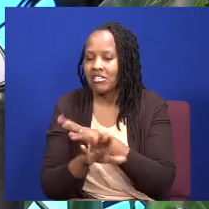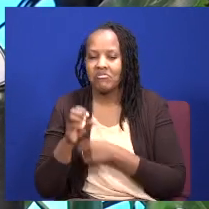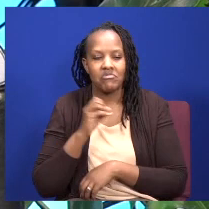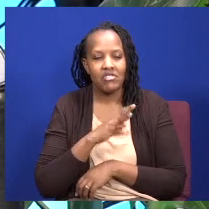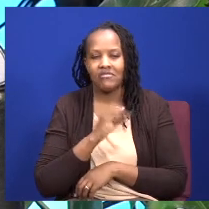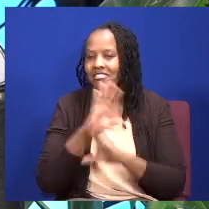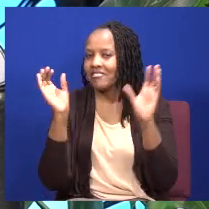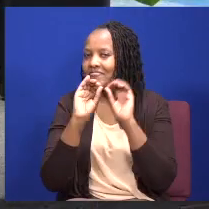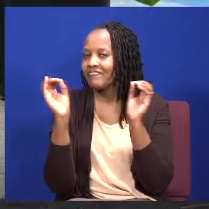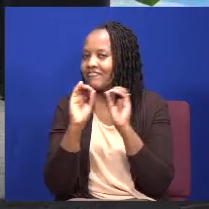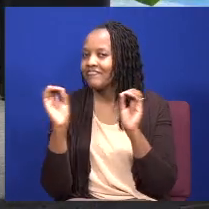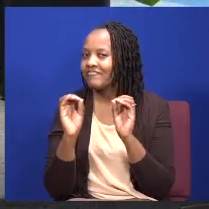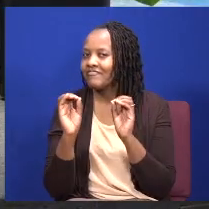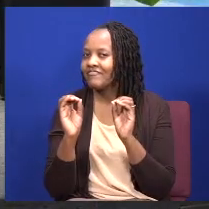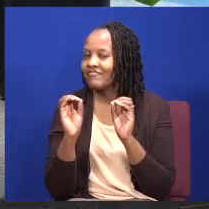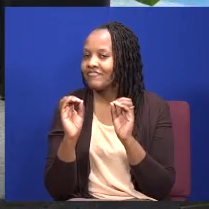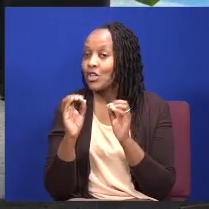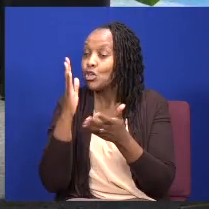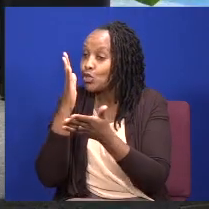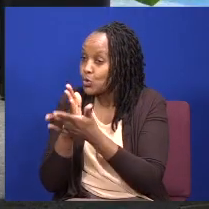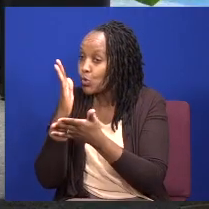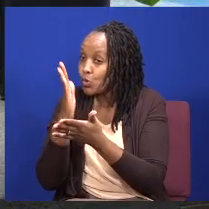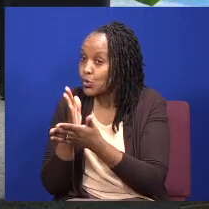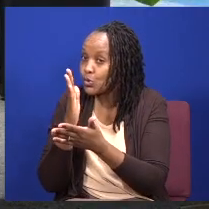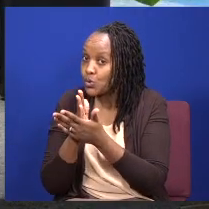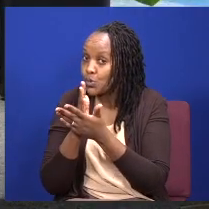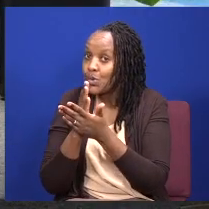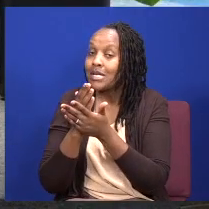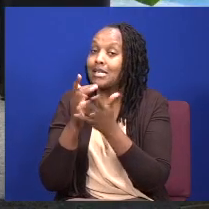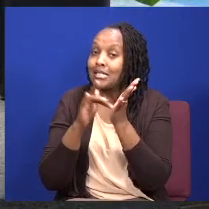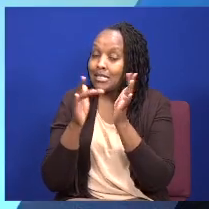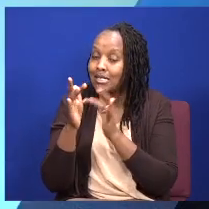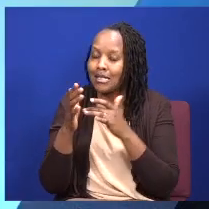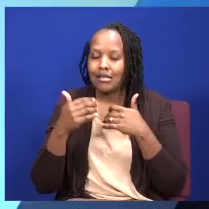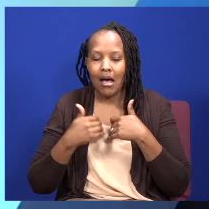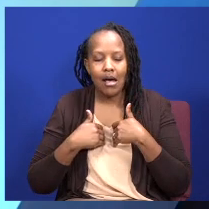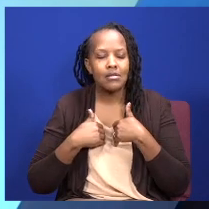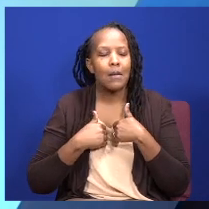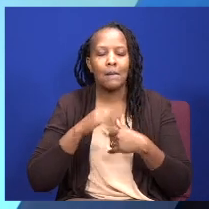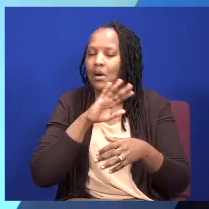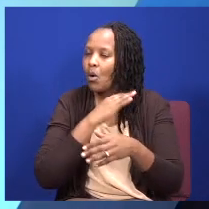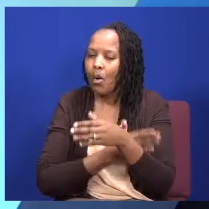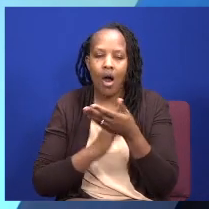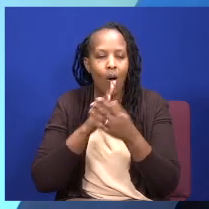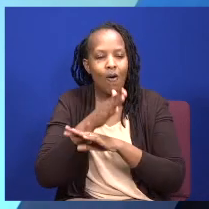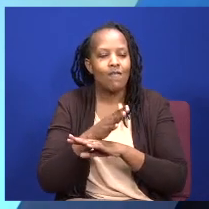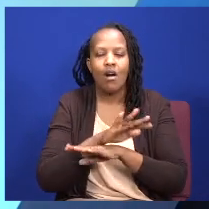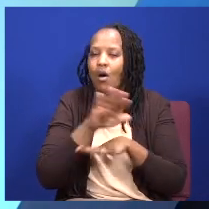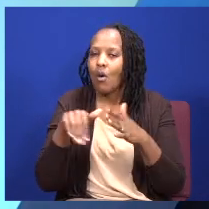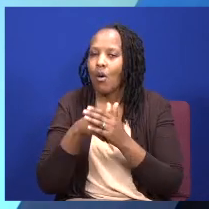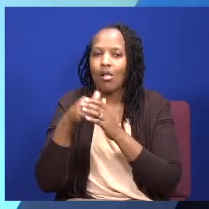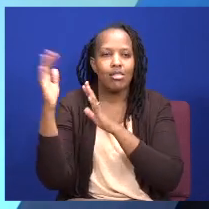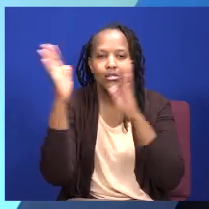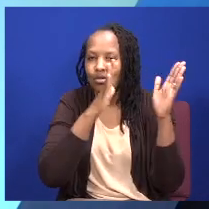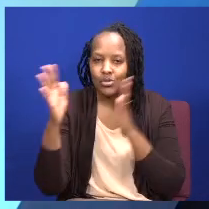Yes, we shouldn't be afraid of anything. Indeed, Jesus has power over nature and he has power over all the storms in our